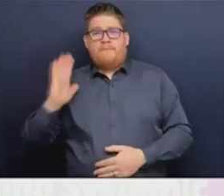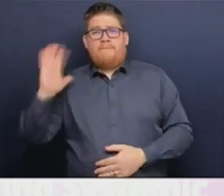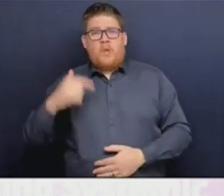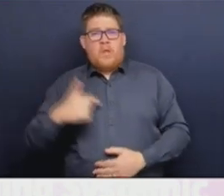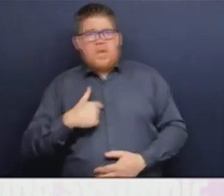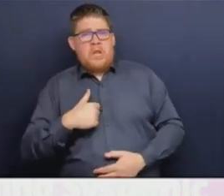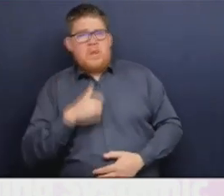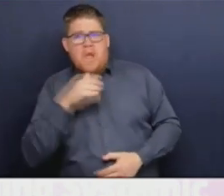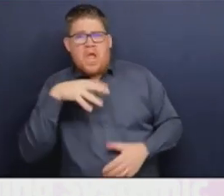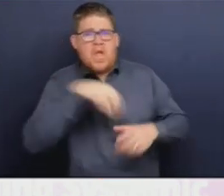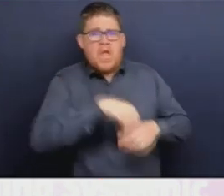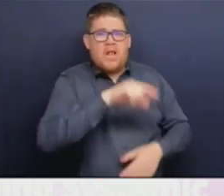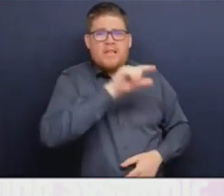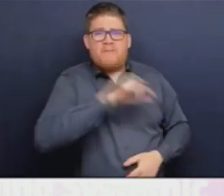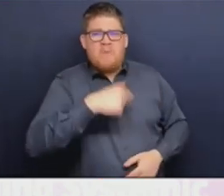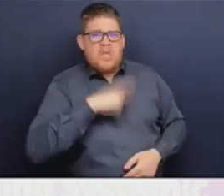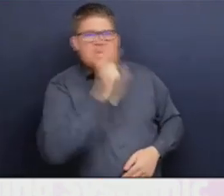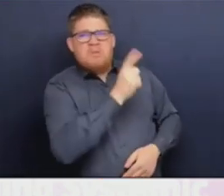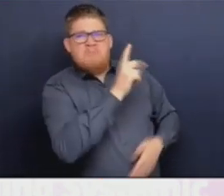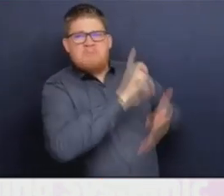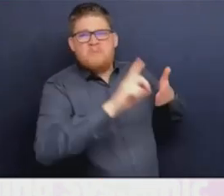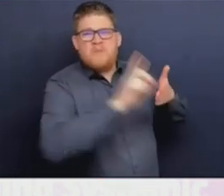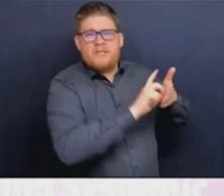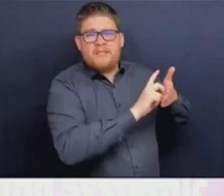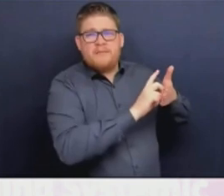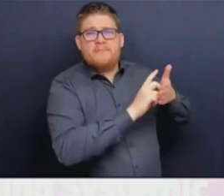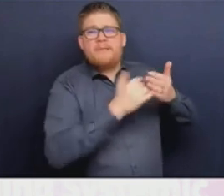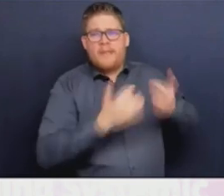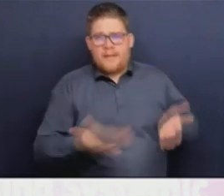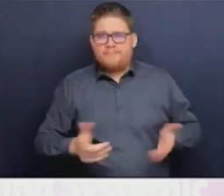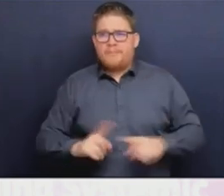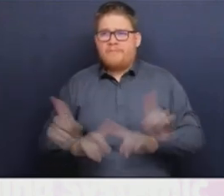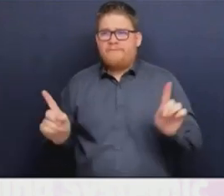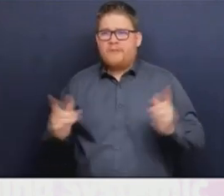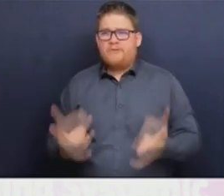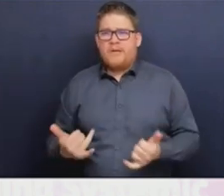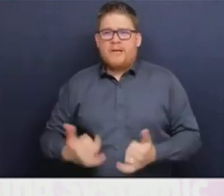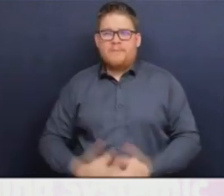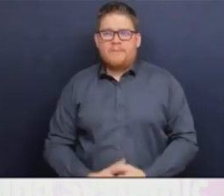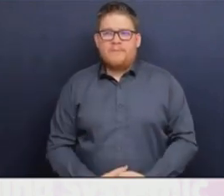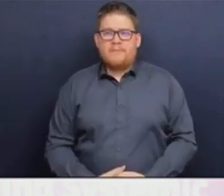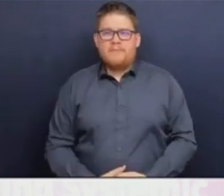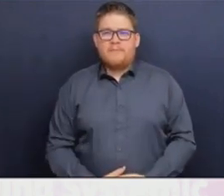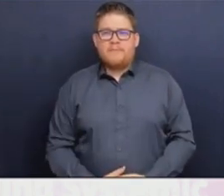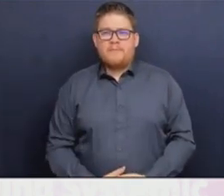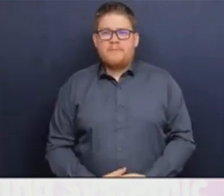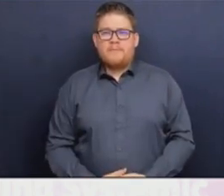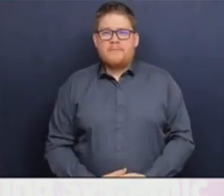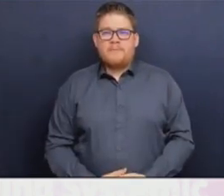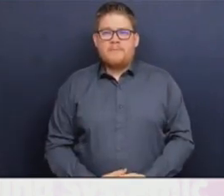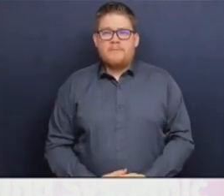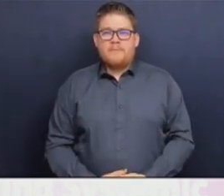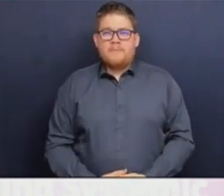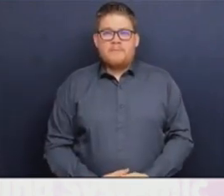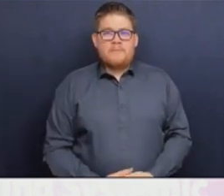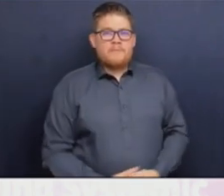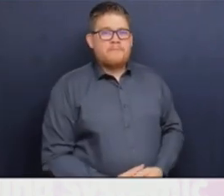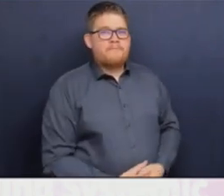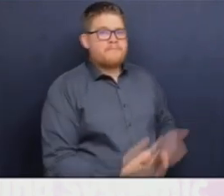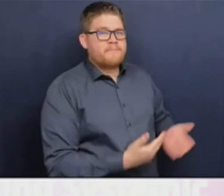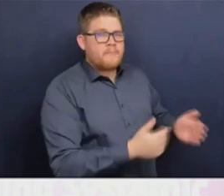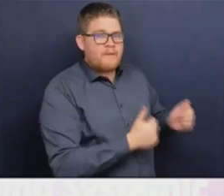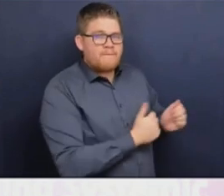ahead, Rob. In a somewhat related question, could you speak about the criticism you heard from indigenous and racialized community leaders about